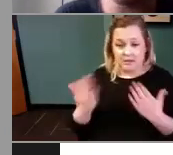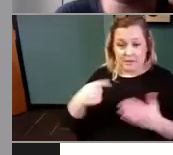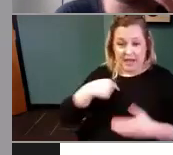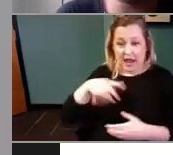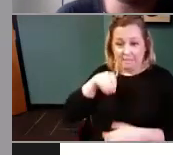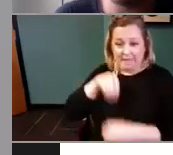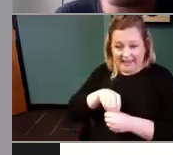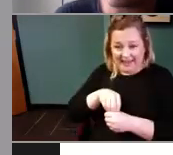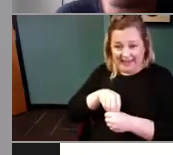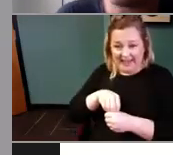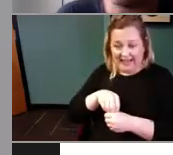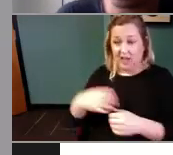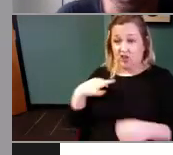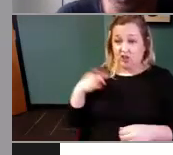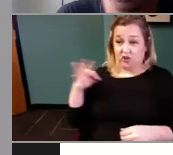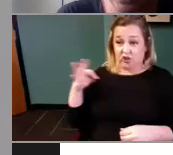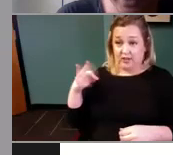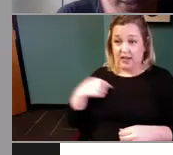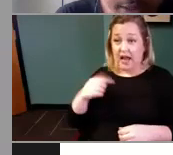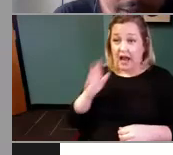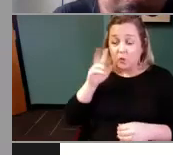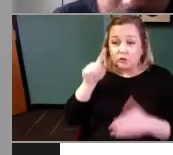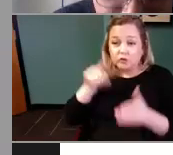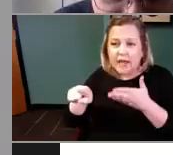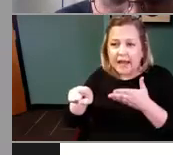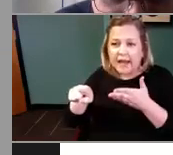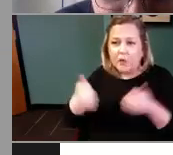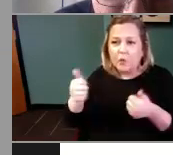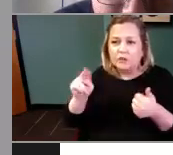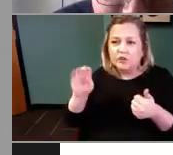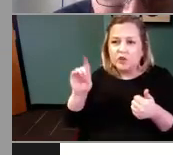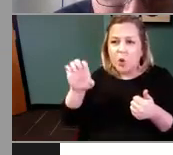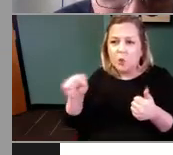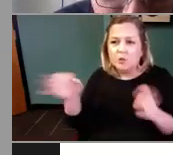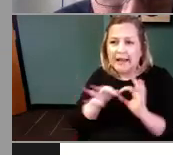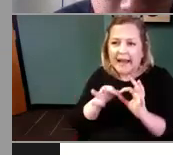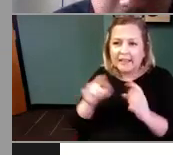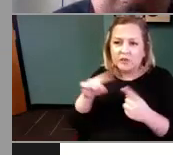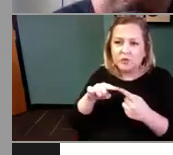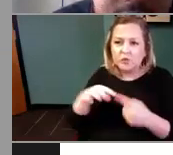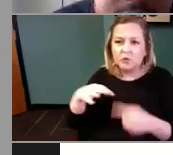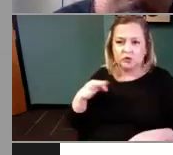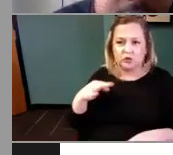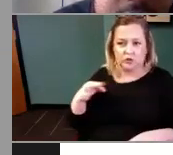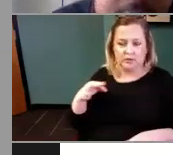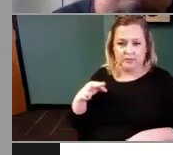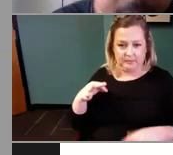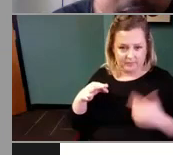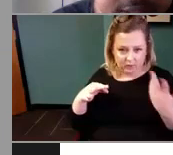going to check for all nodes connected to shirt, right? And for that matter, let's say that shirt